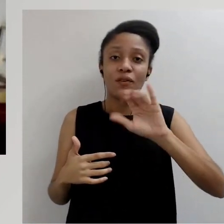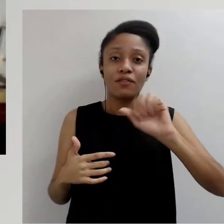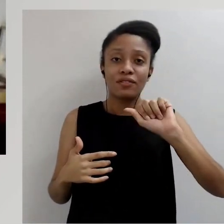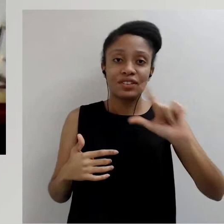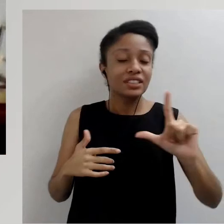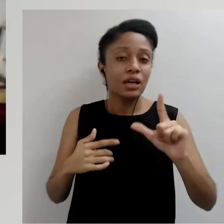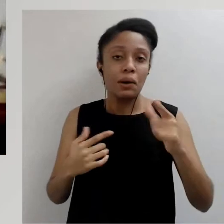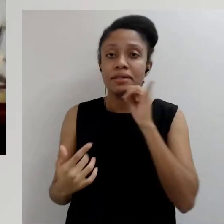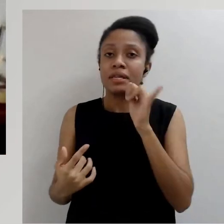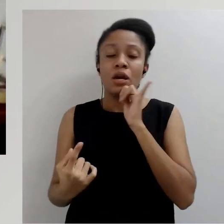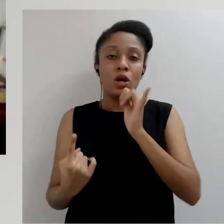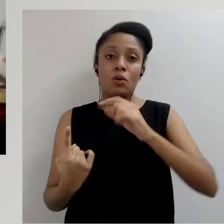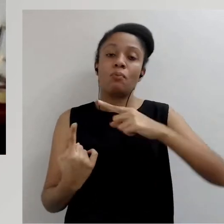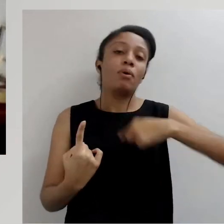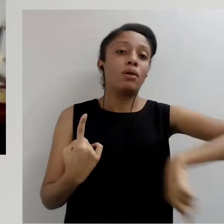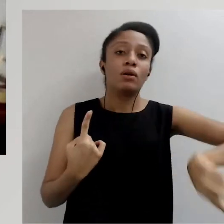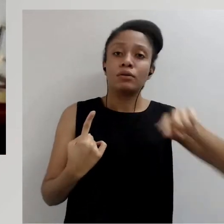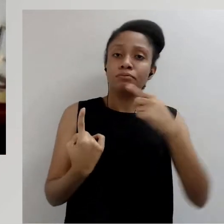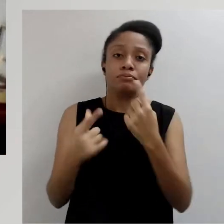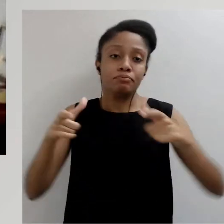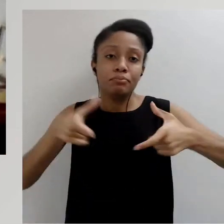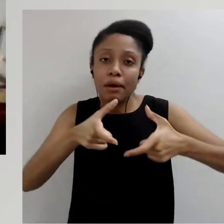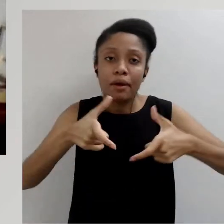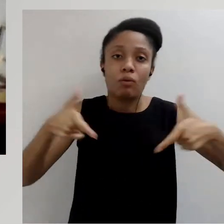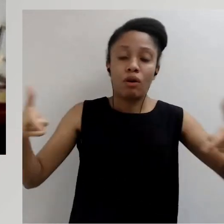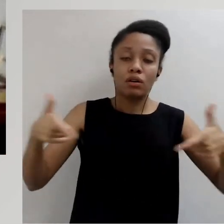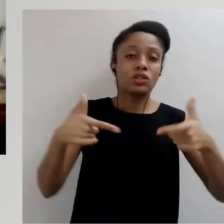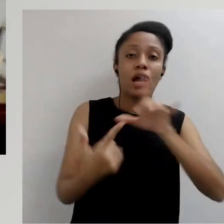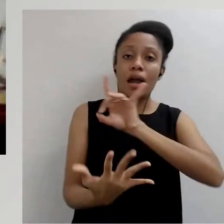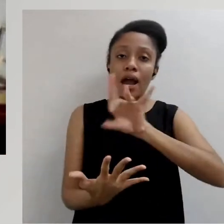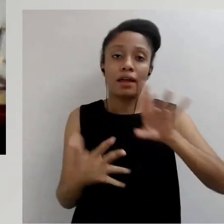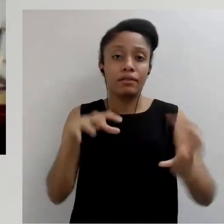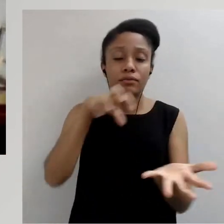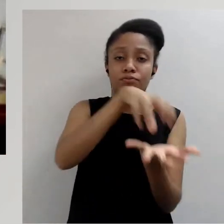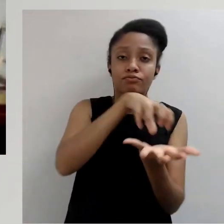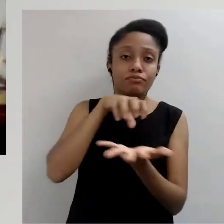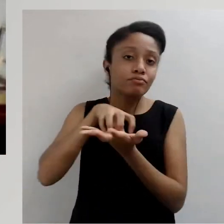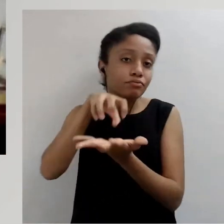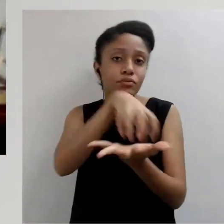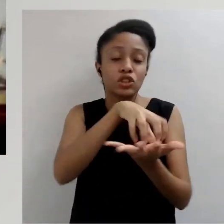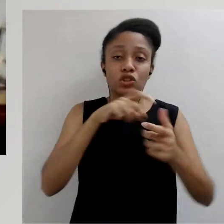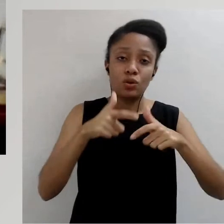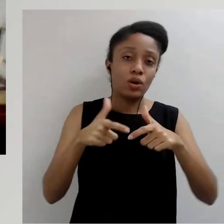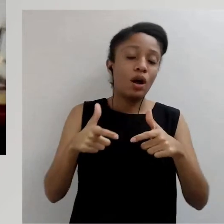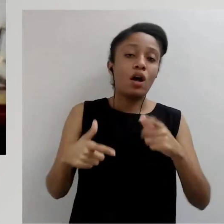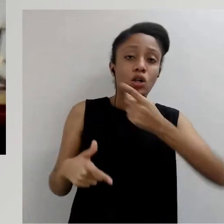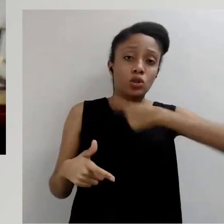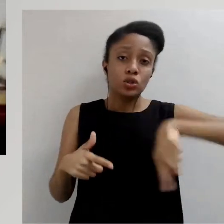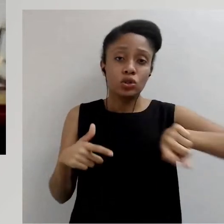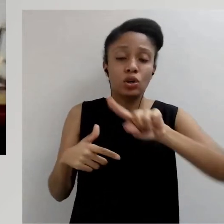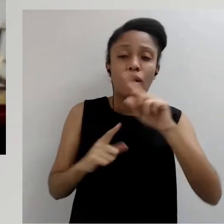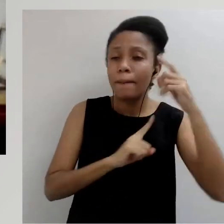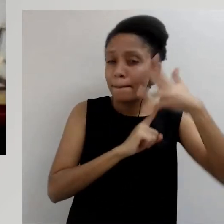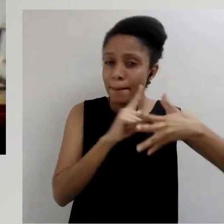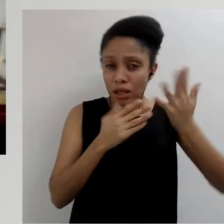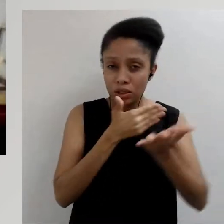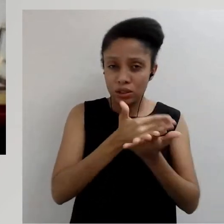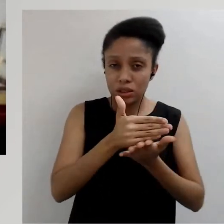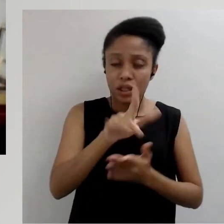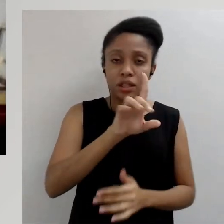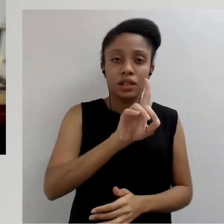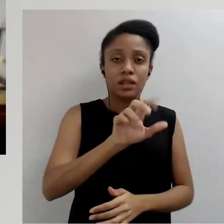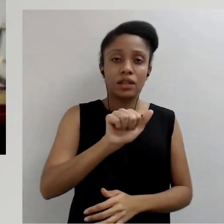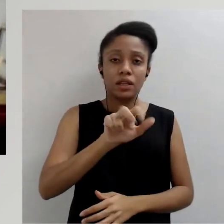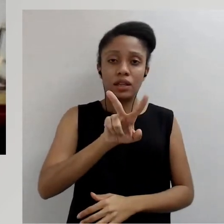talk to about artificial intelligence at all levels to a small client and so on. So when we started